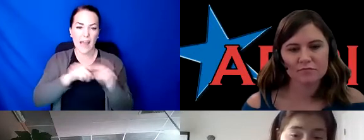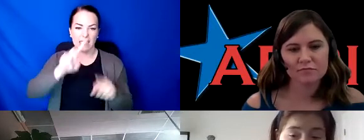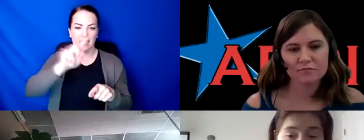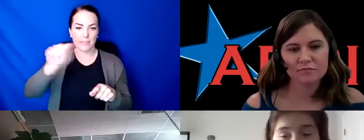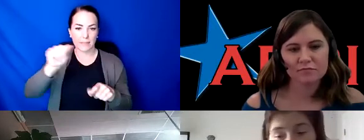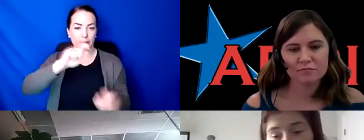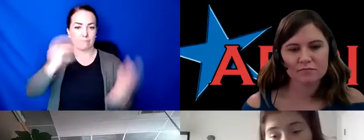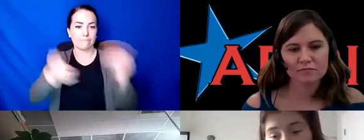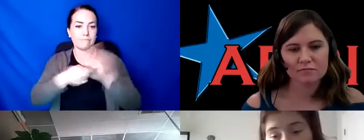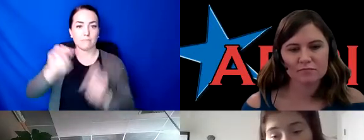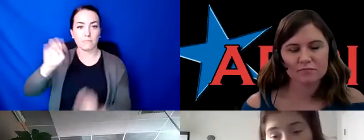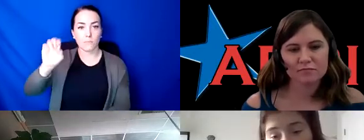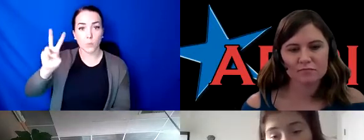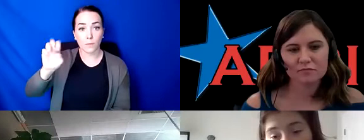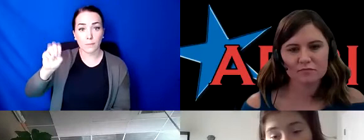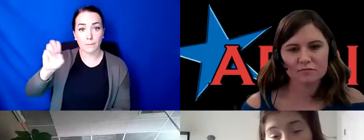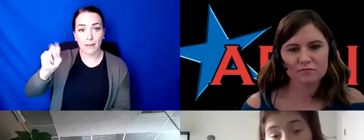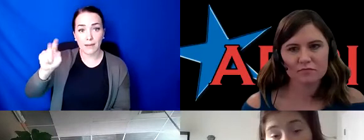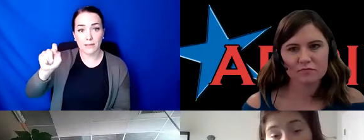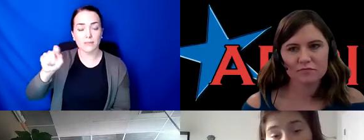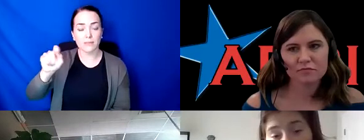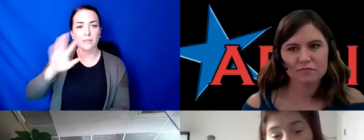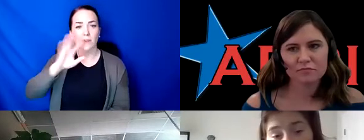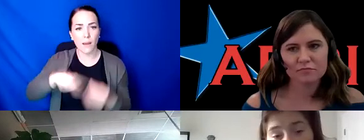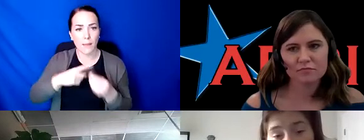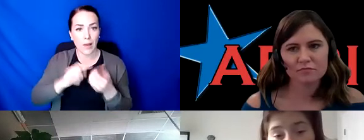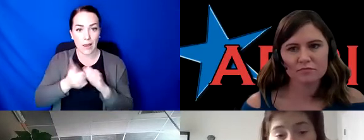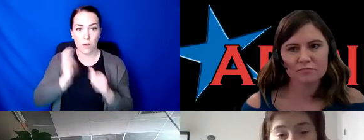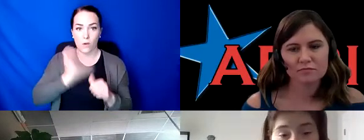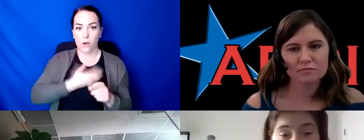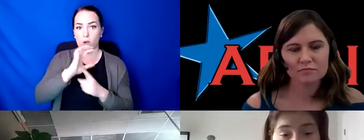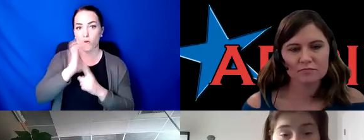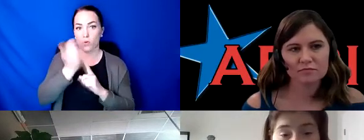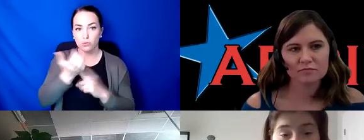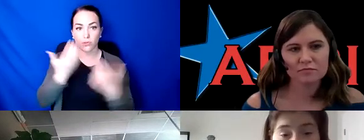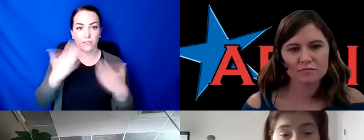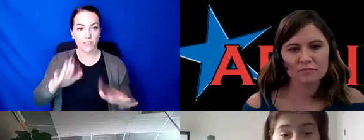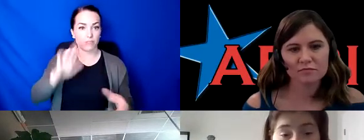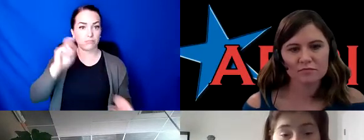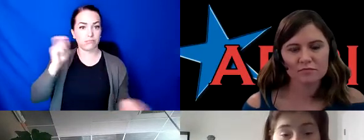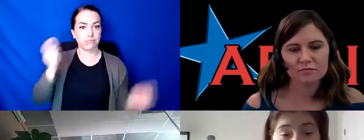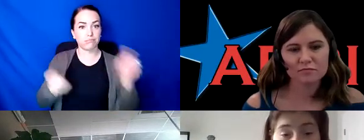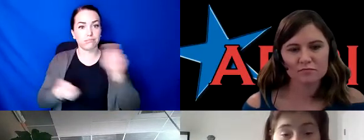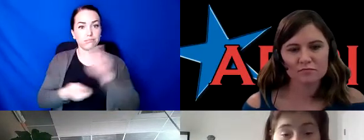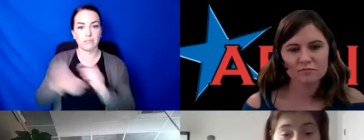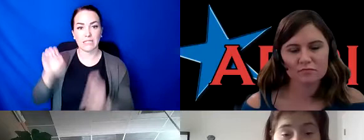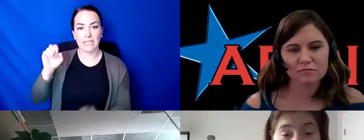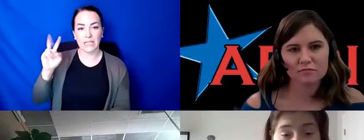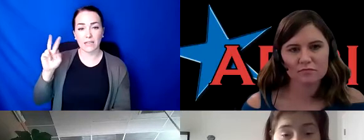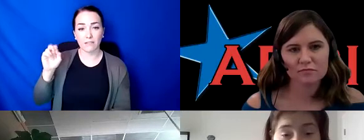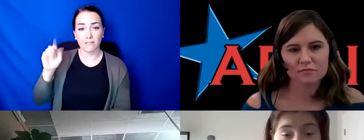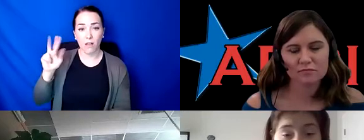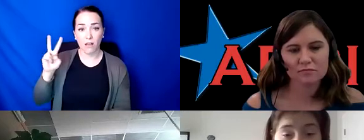actually like just how our culture has evolved. A lot of the time, like the idea